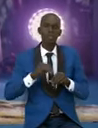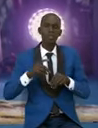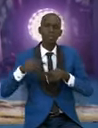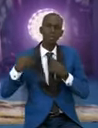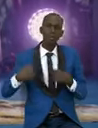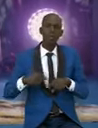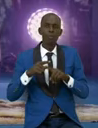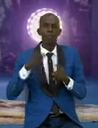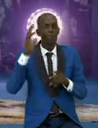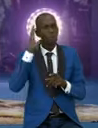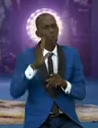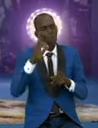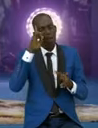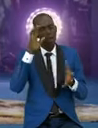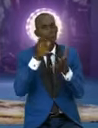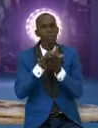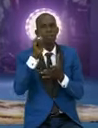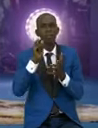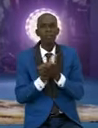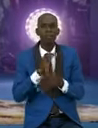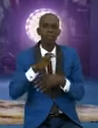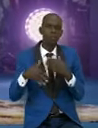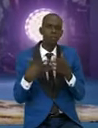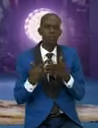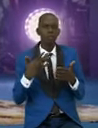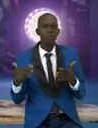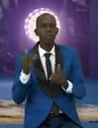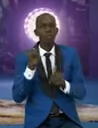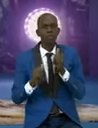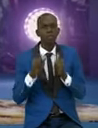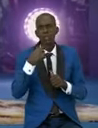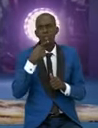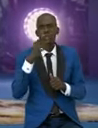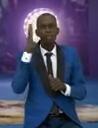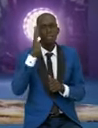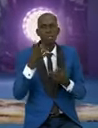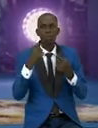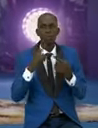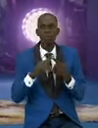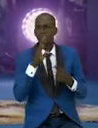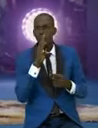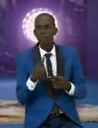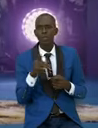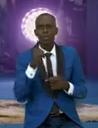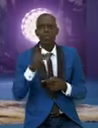shall believe that those things which he says shall come to pass,